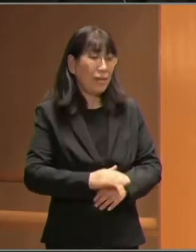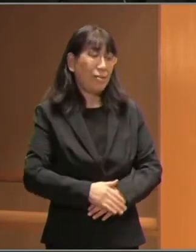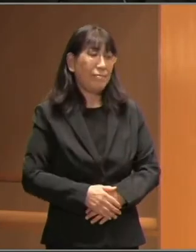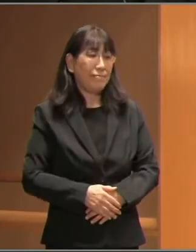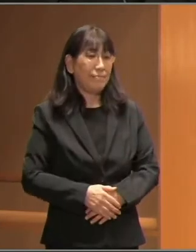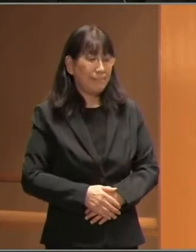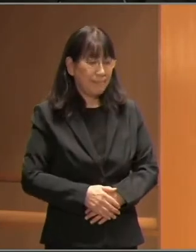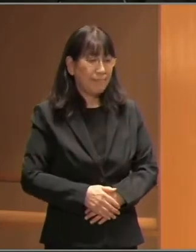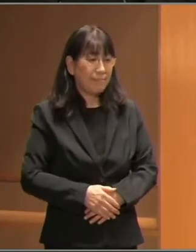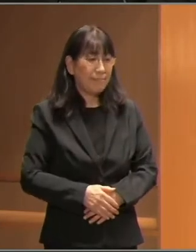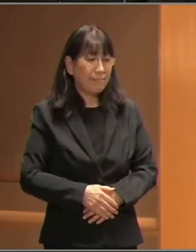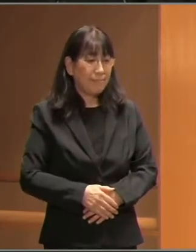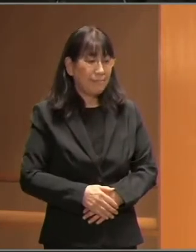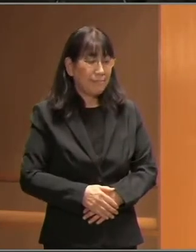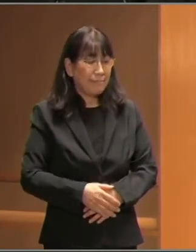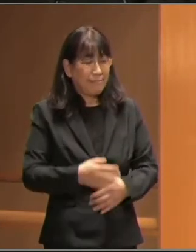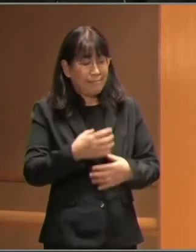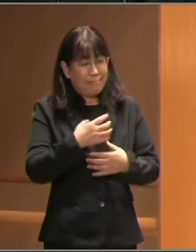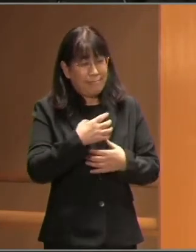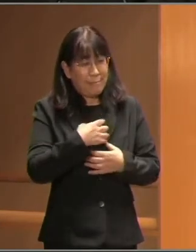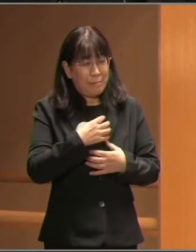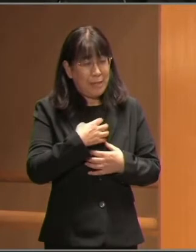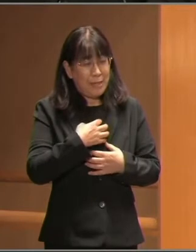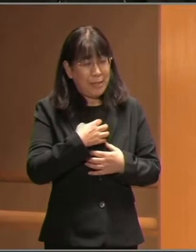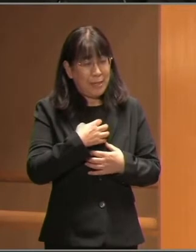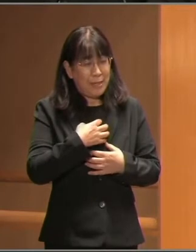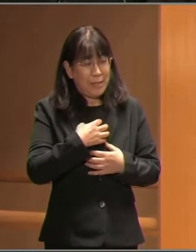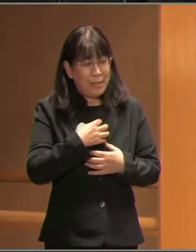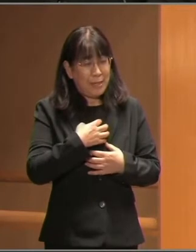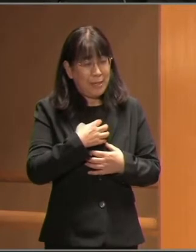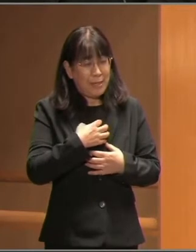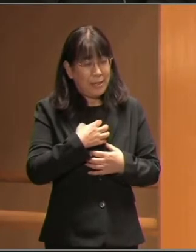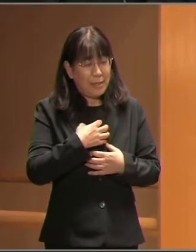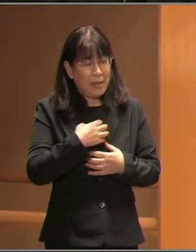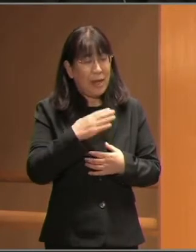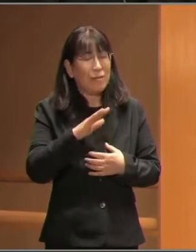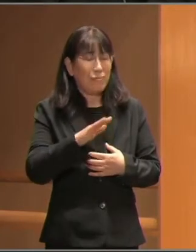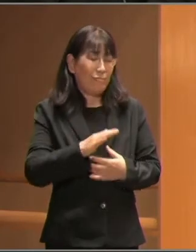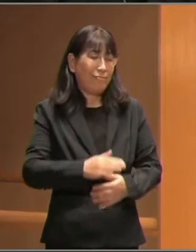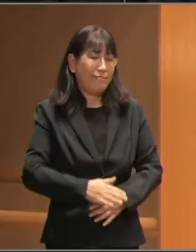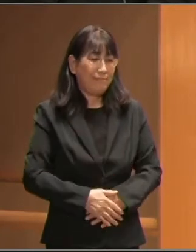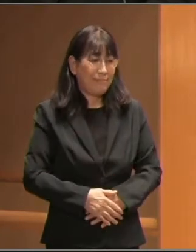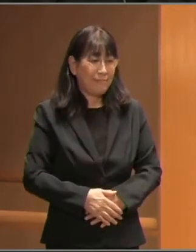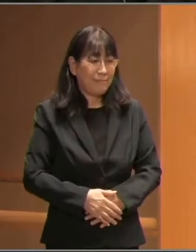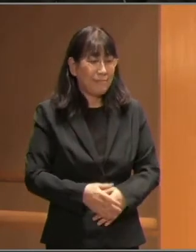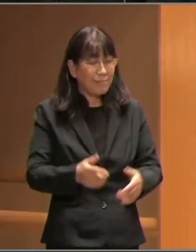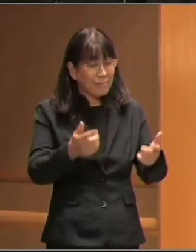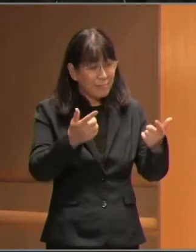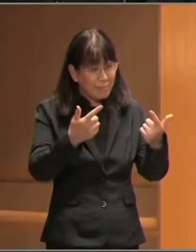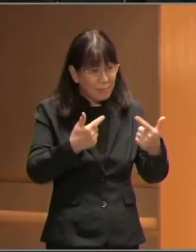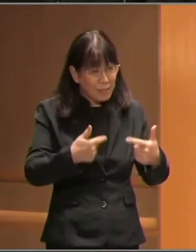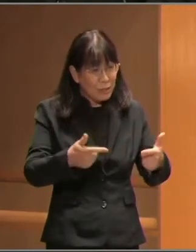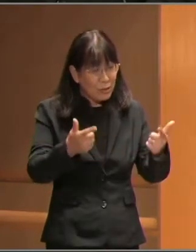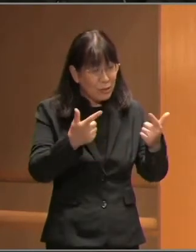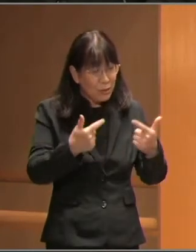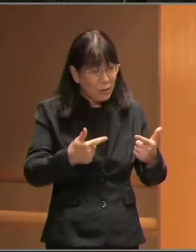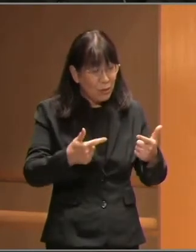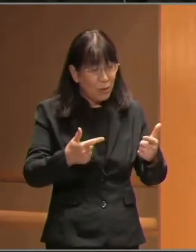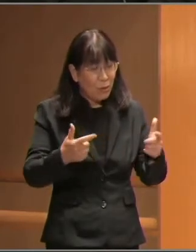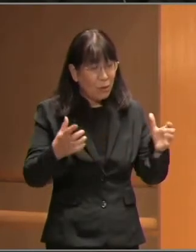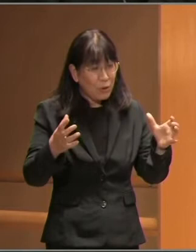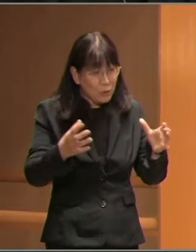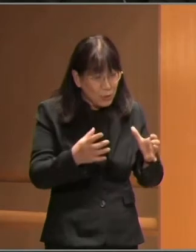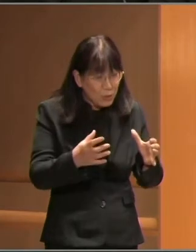the independent artists or those artists who will be in charge of this. But is it going to be okay? There